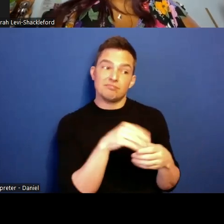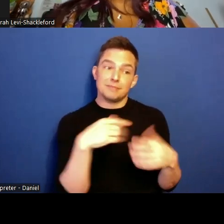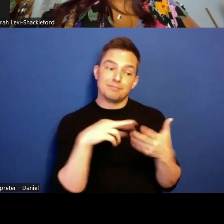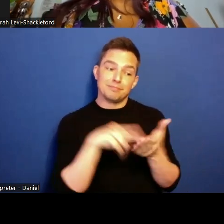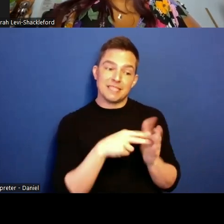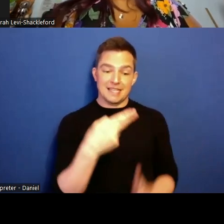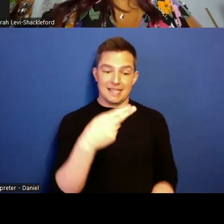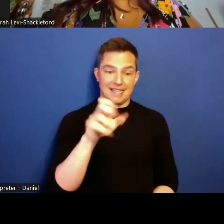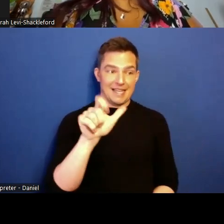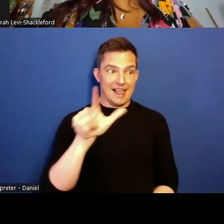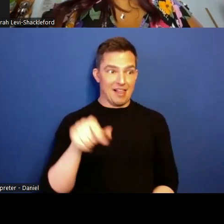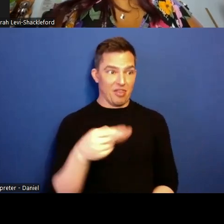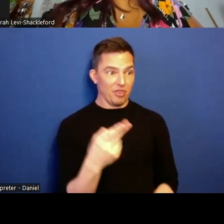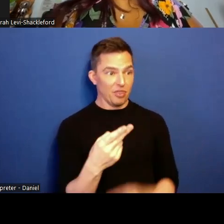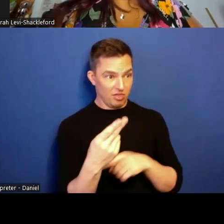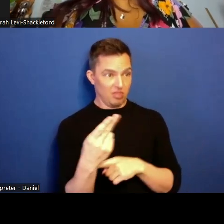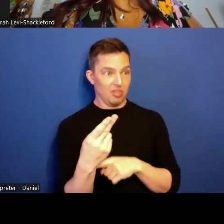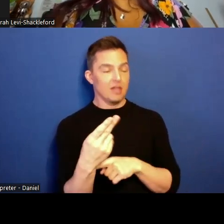are worth